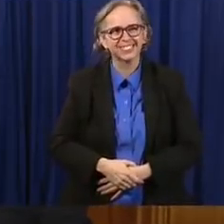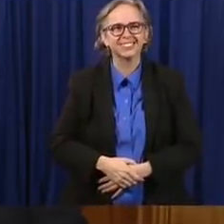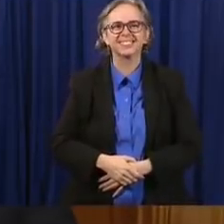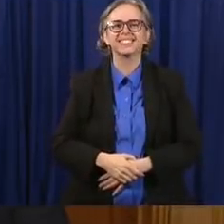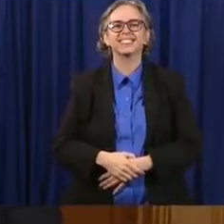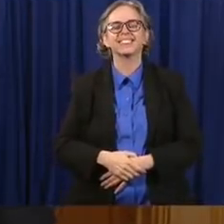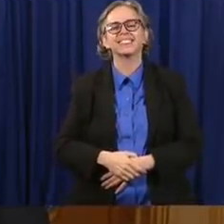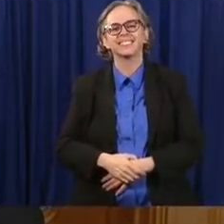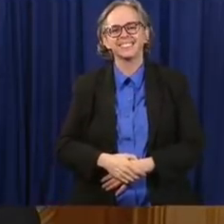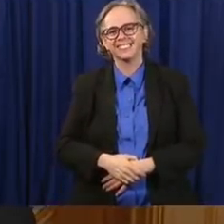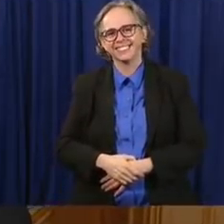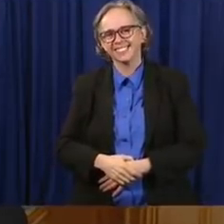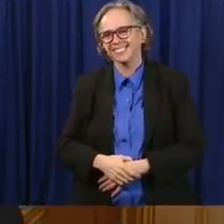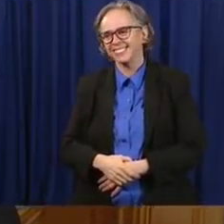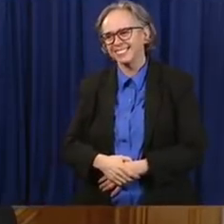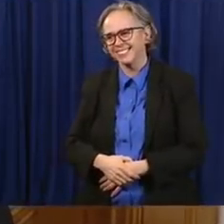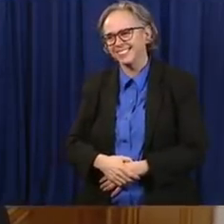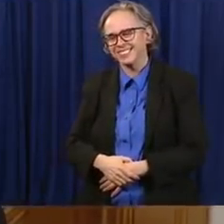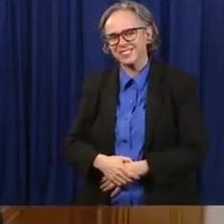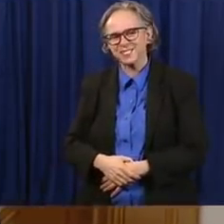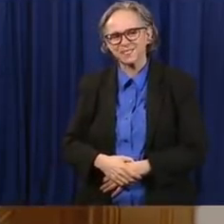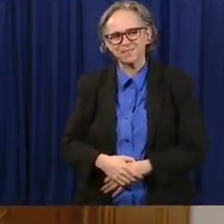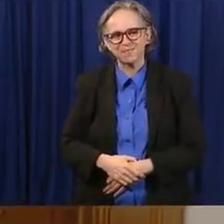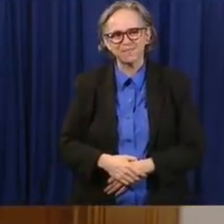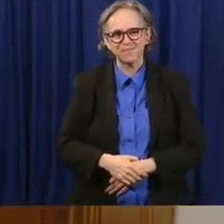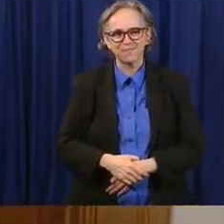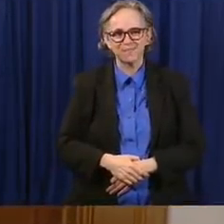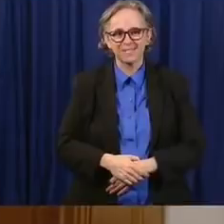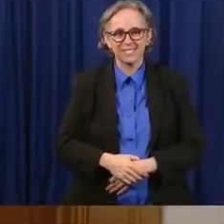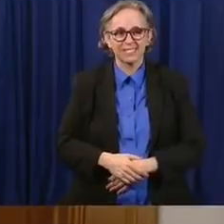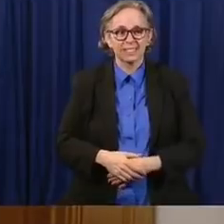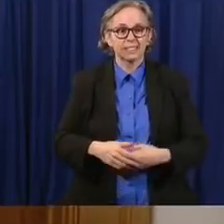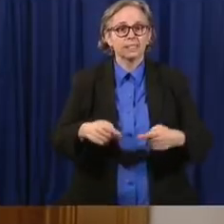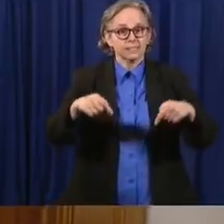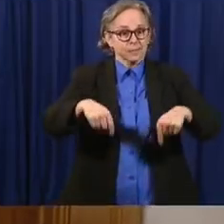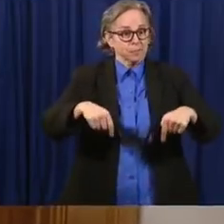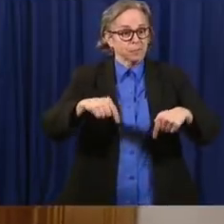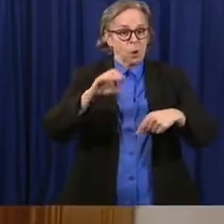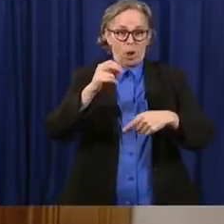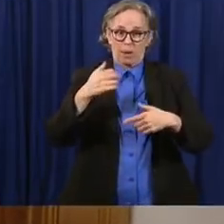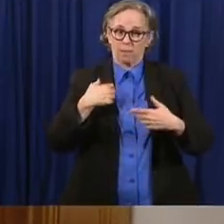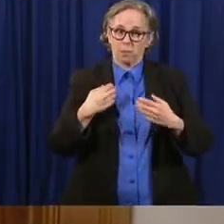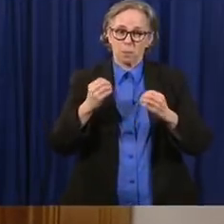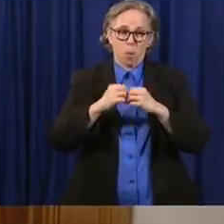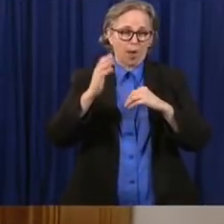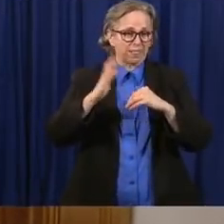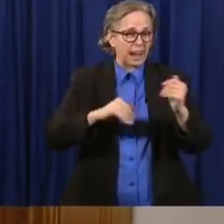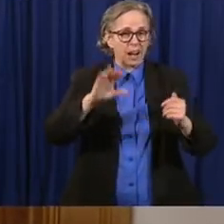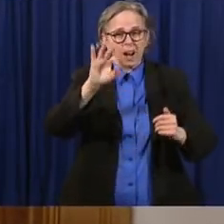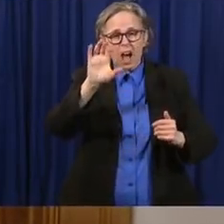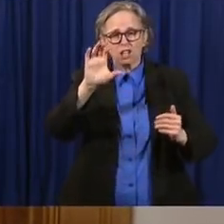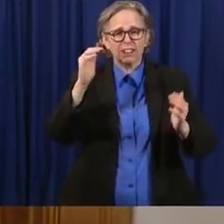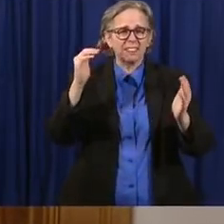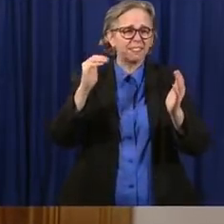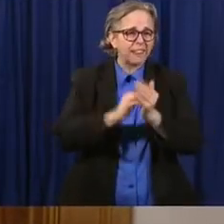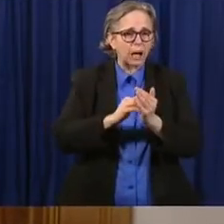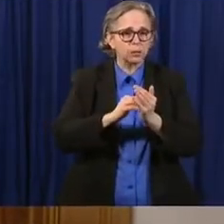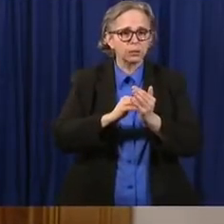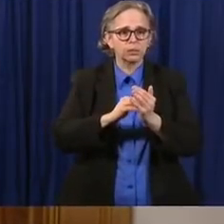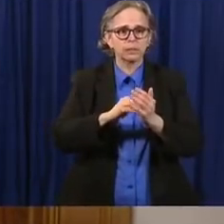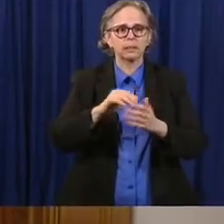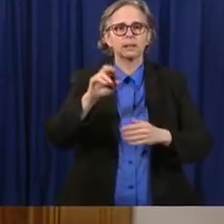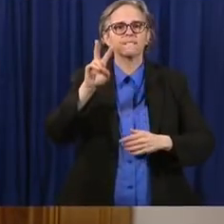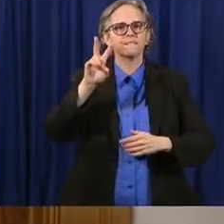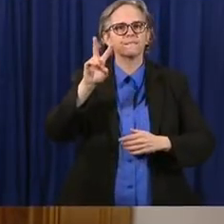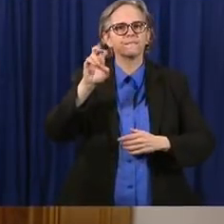We have in Ohio over 900,000 veterans, and we want to thank them for their